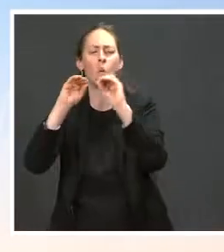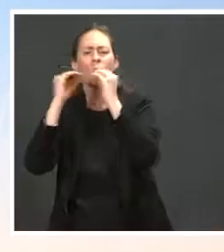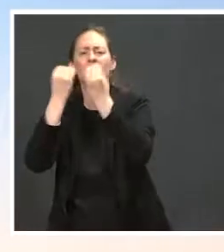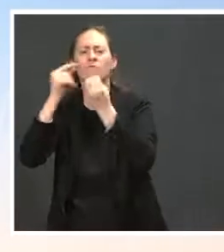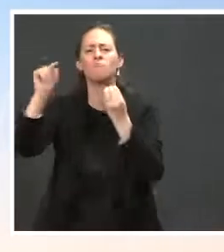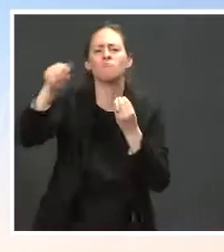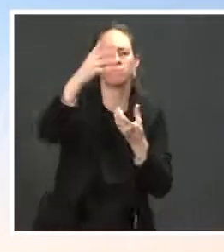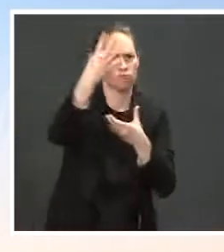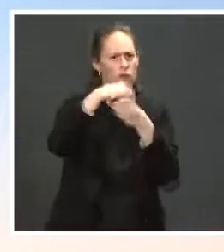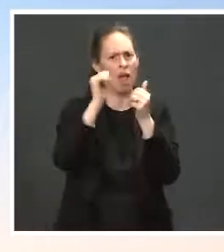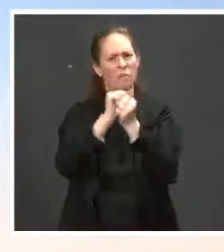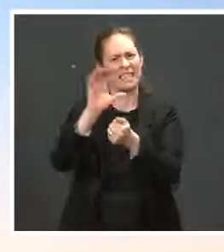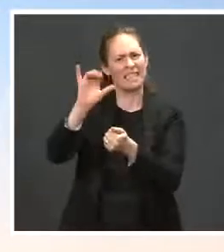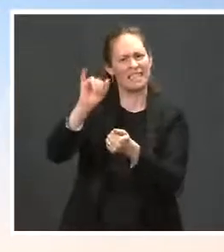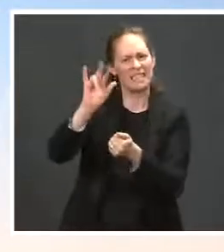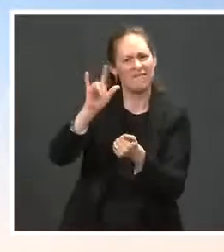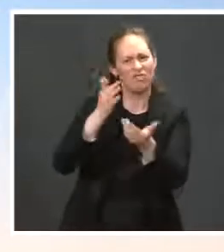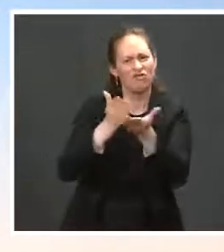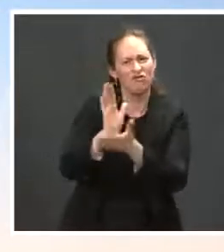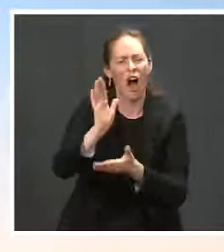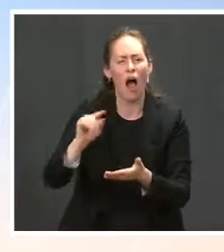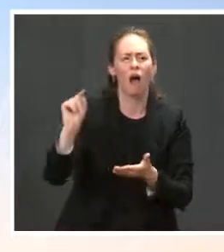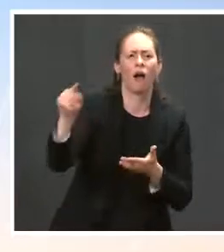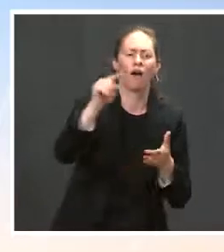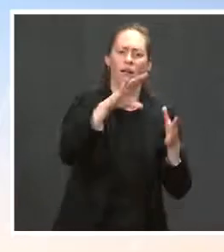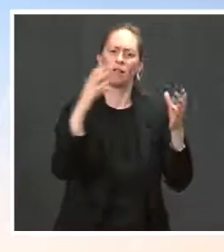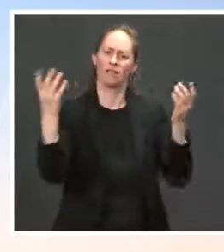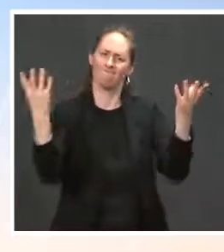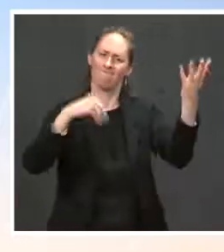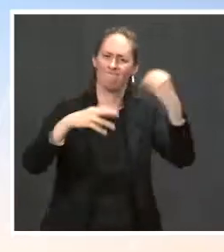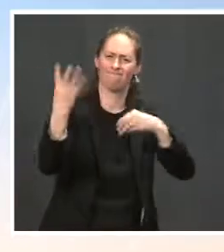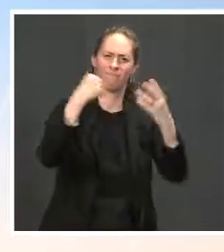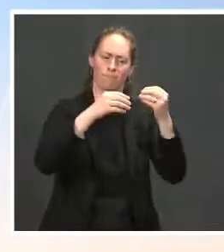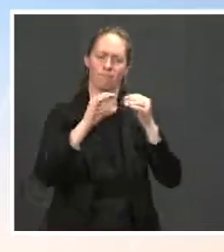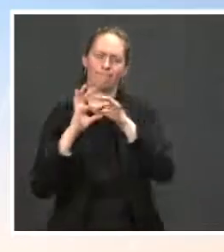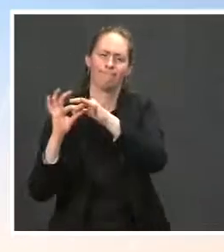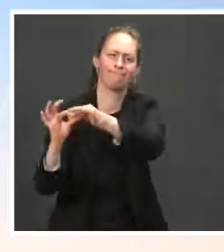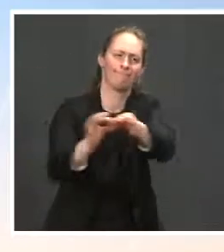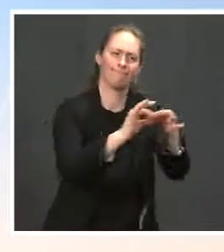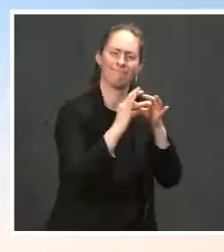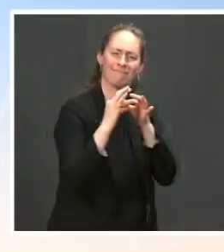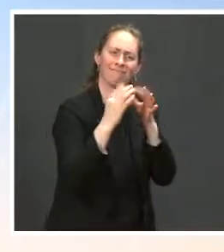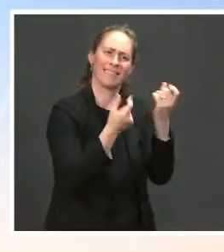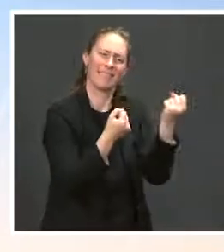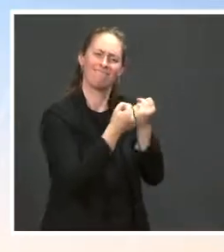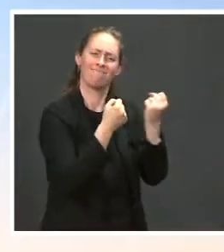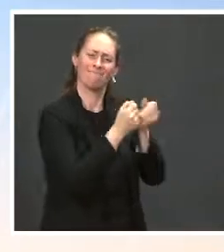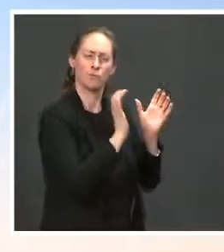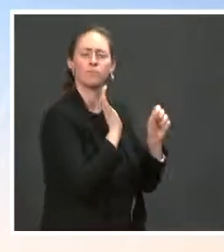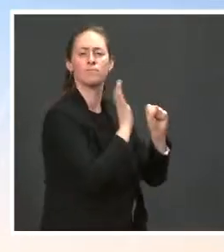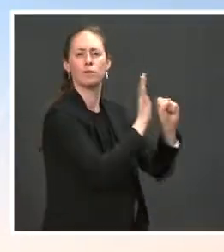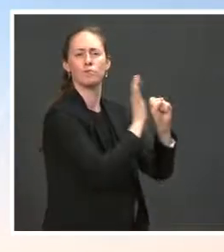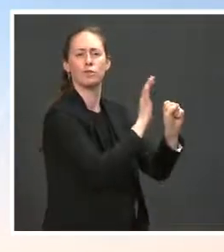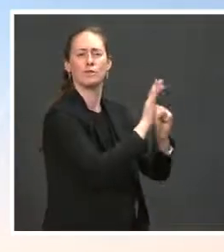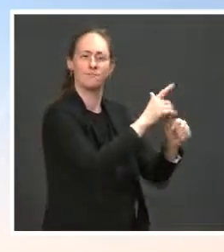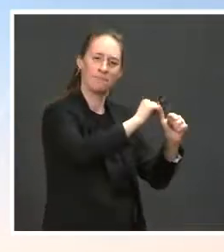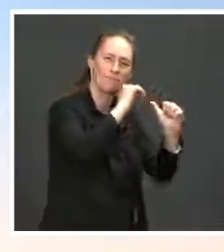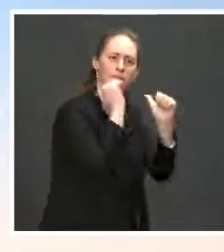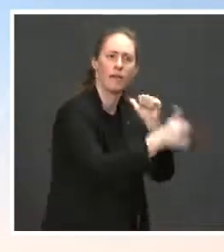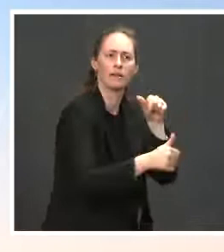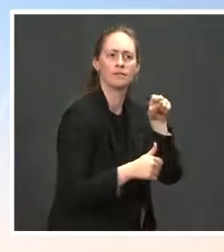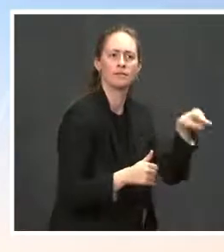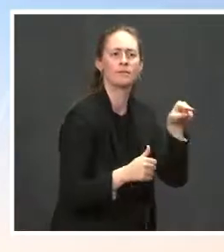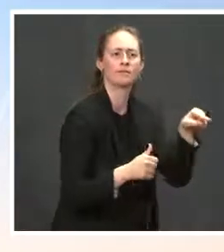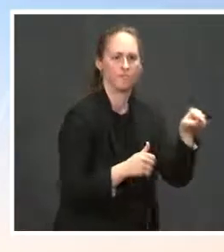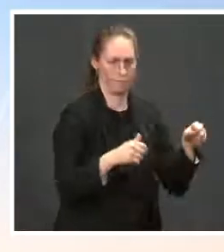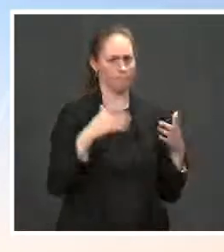others to work together to put pressure on Congress to move forward. He used the opportunity last night to deliver remarks, and I will say,